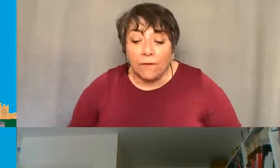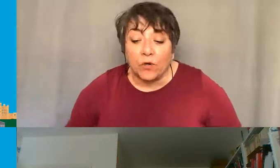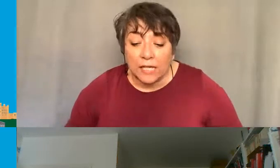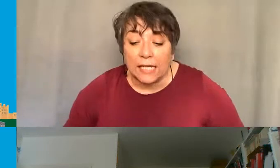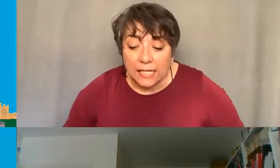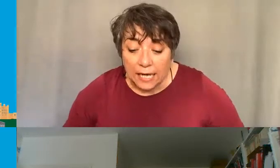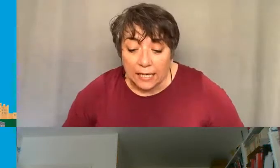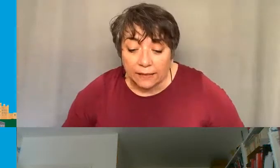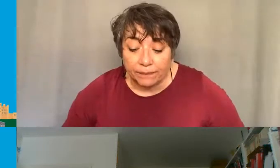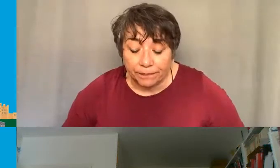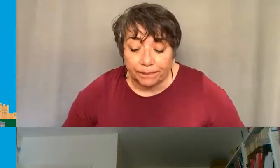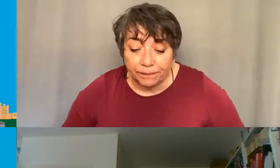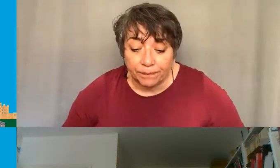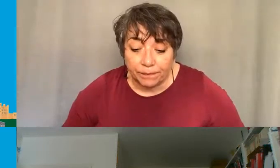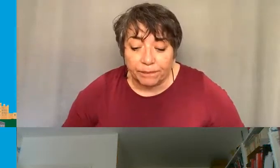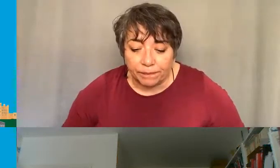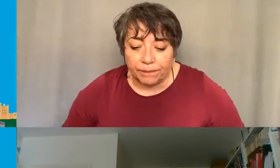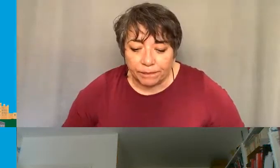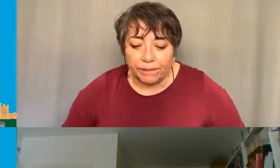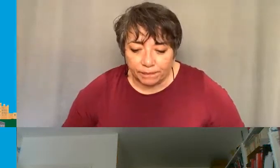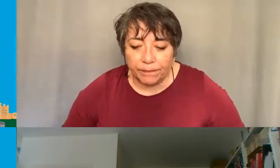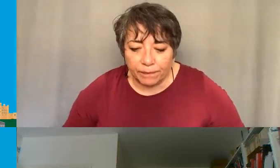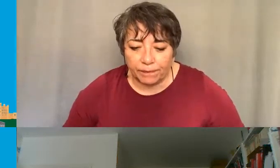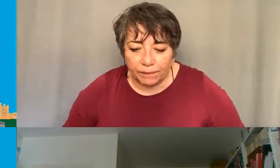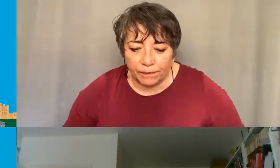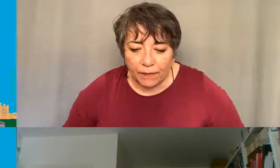their prescription out for 14 days.